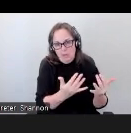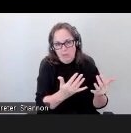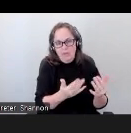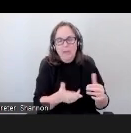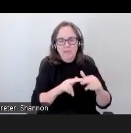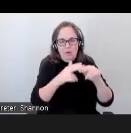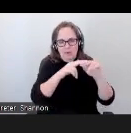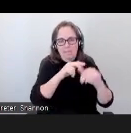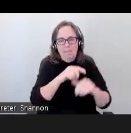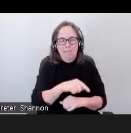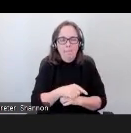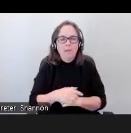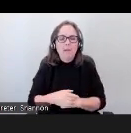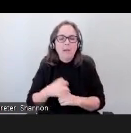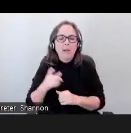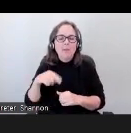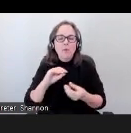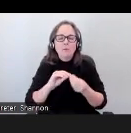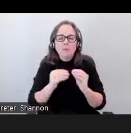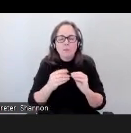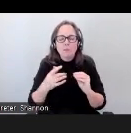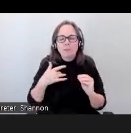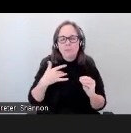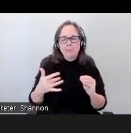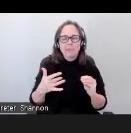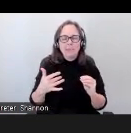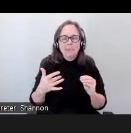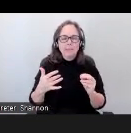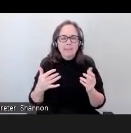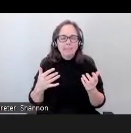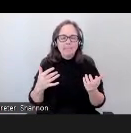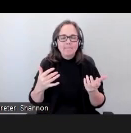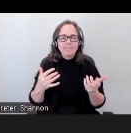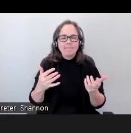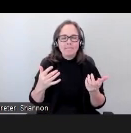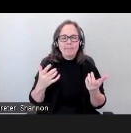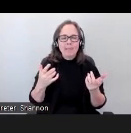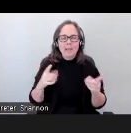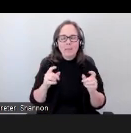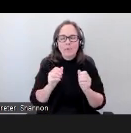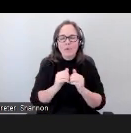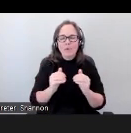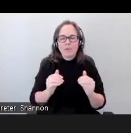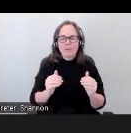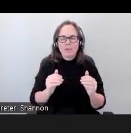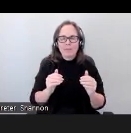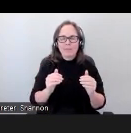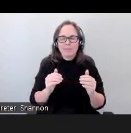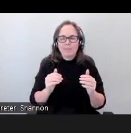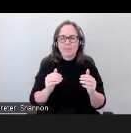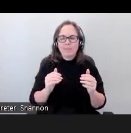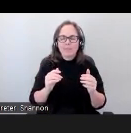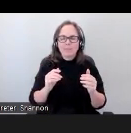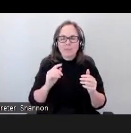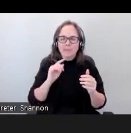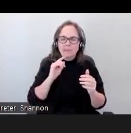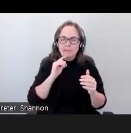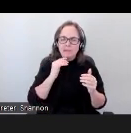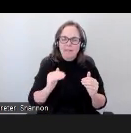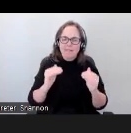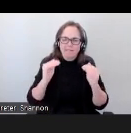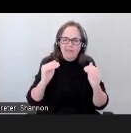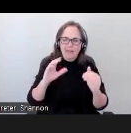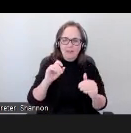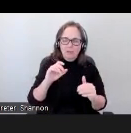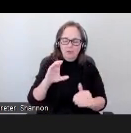And these rates are mostly seen in advanced colorectal cancer because those are the patients who